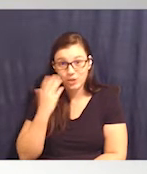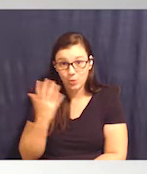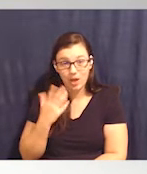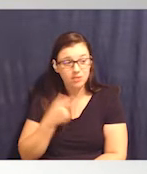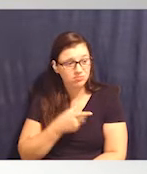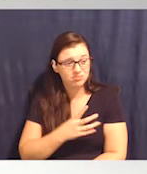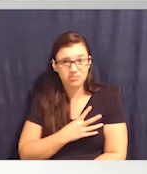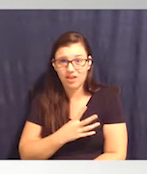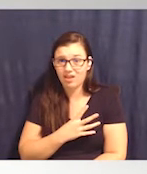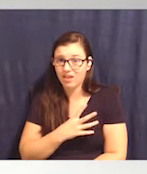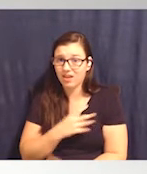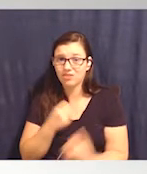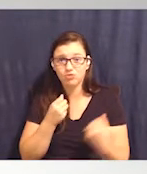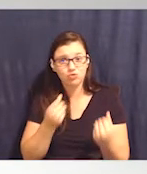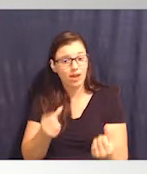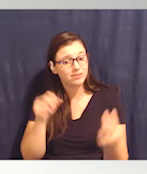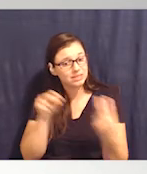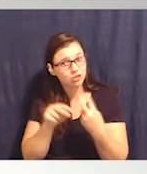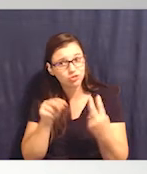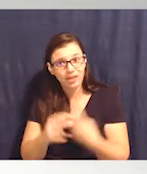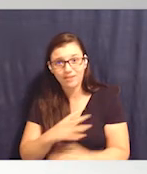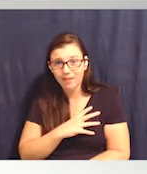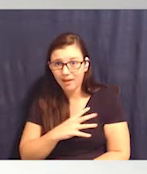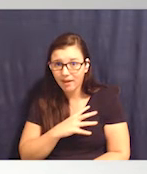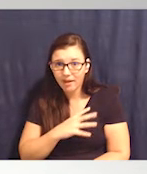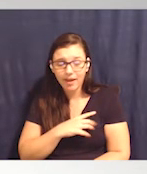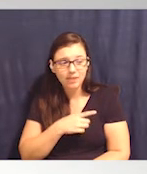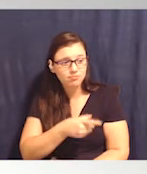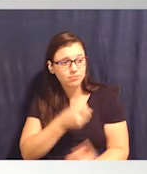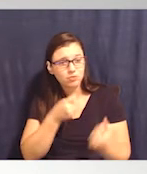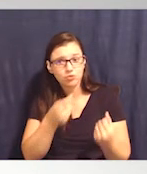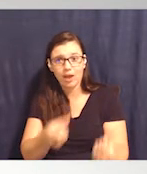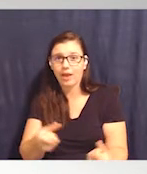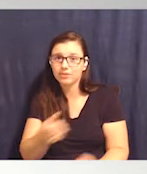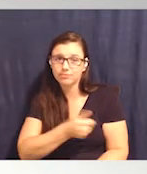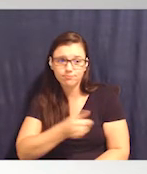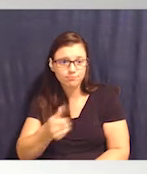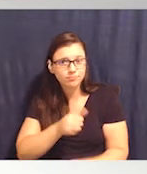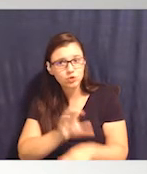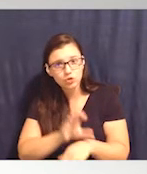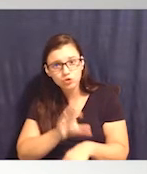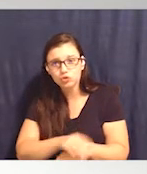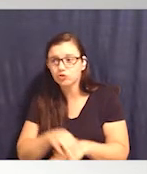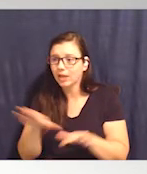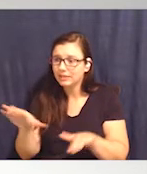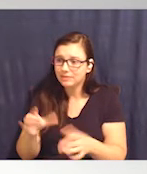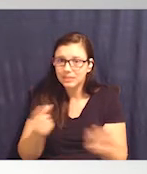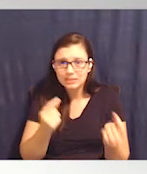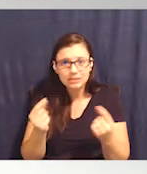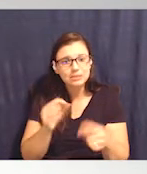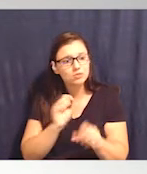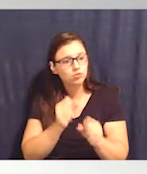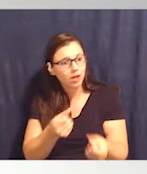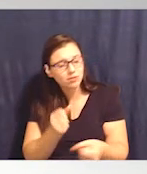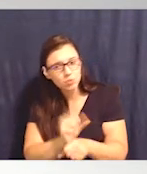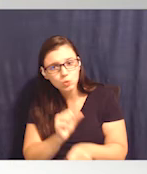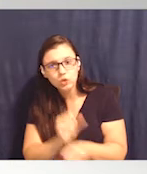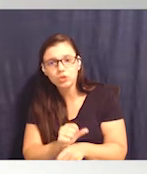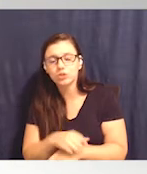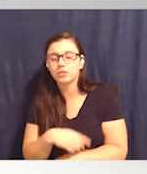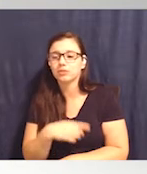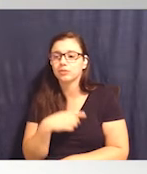interstate. He drives back and forth to church. He drives to activities, drives to work, drives to anywhere he wants to